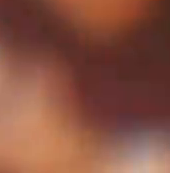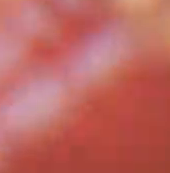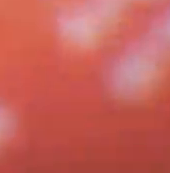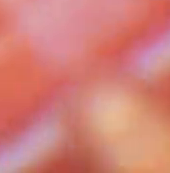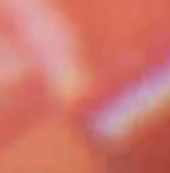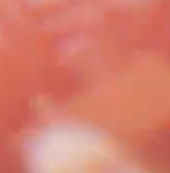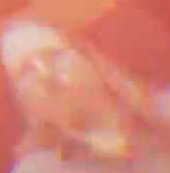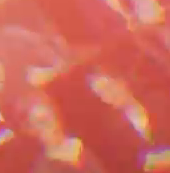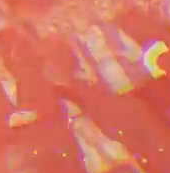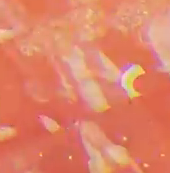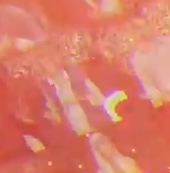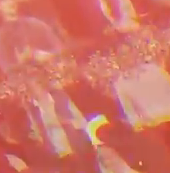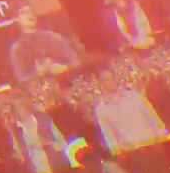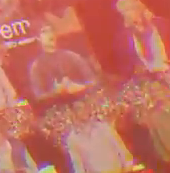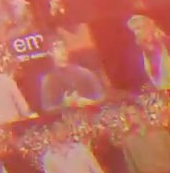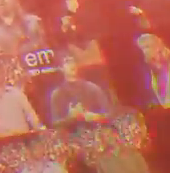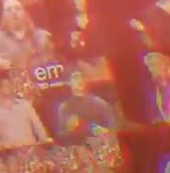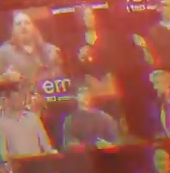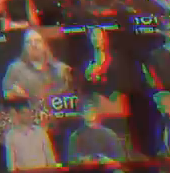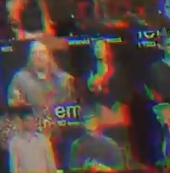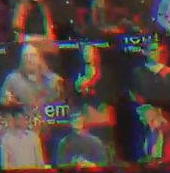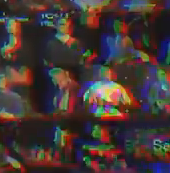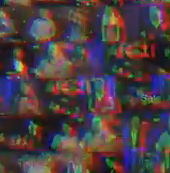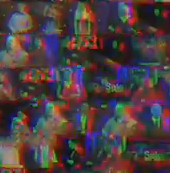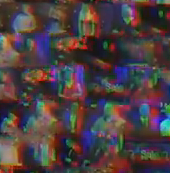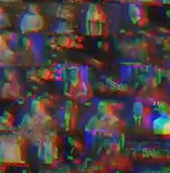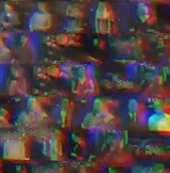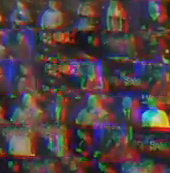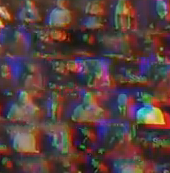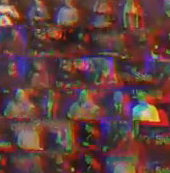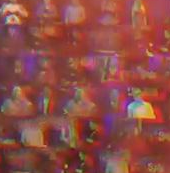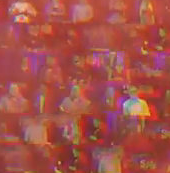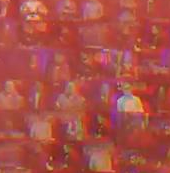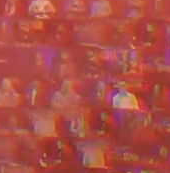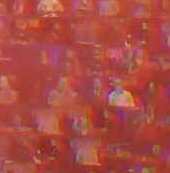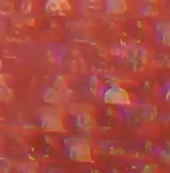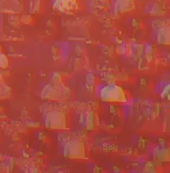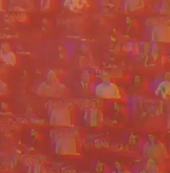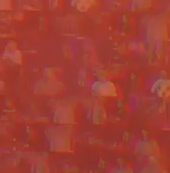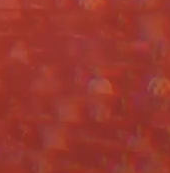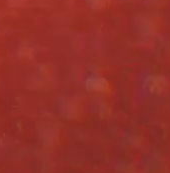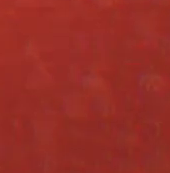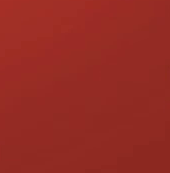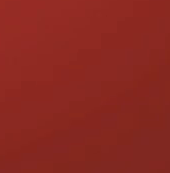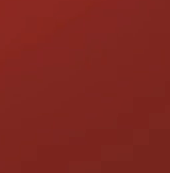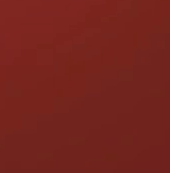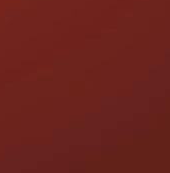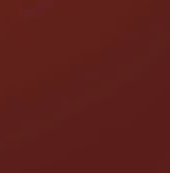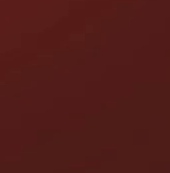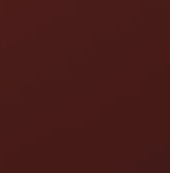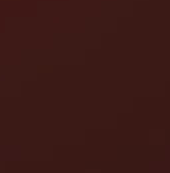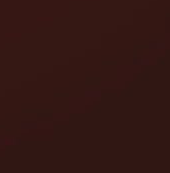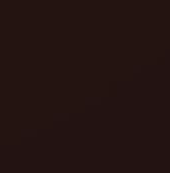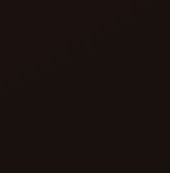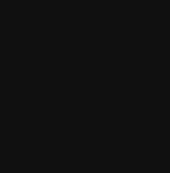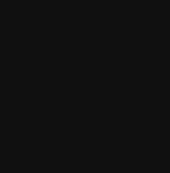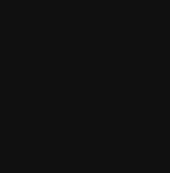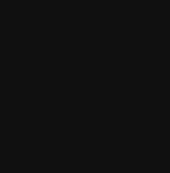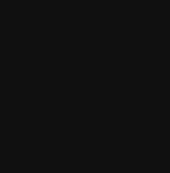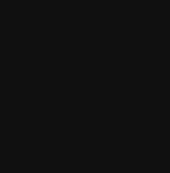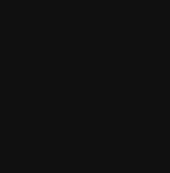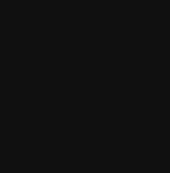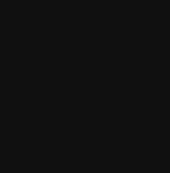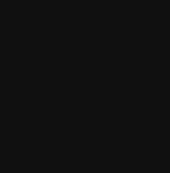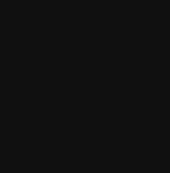When we added MDMA, what will you do? Went up to 61%. Hell yes. But I saw a bird that morning. He